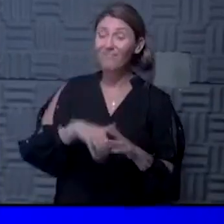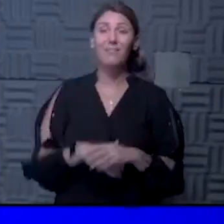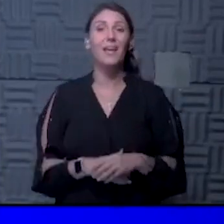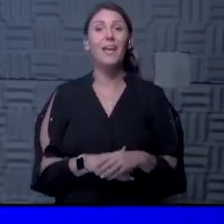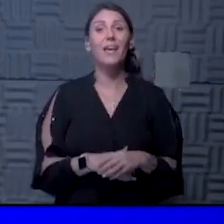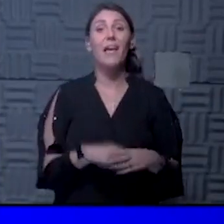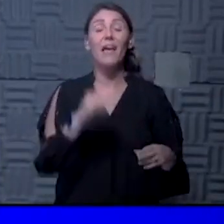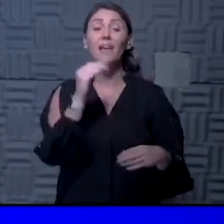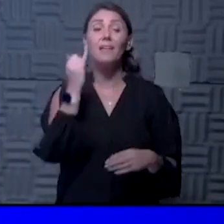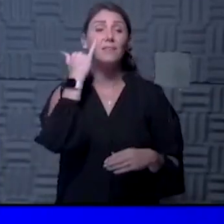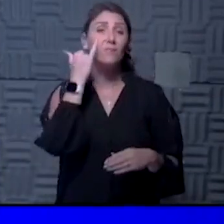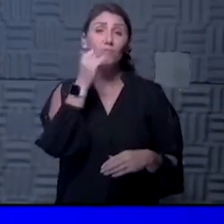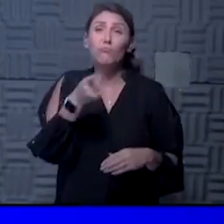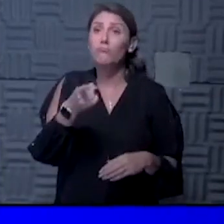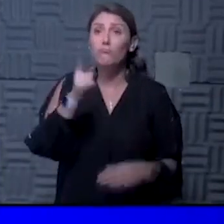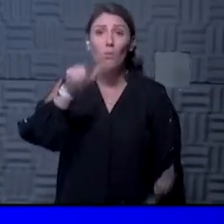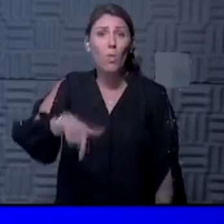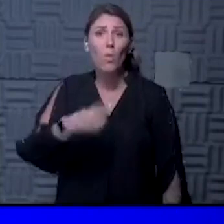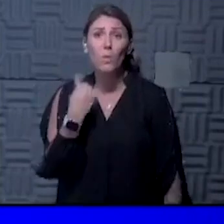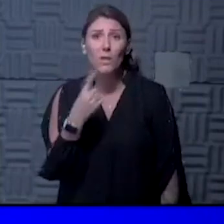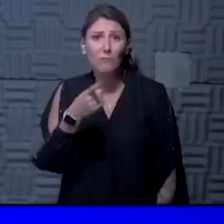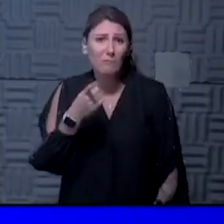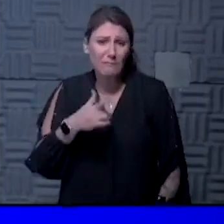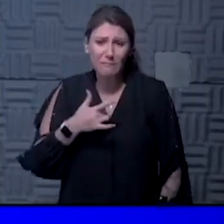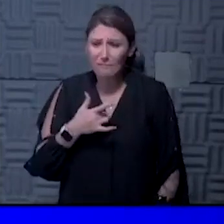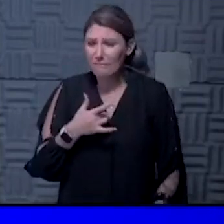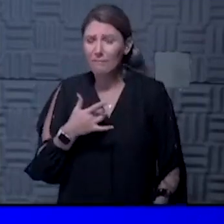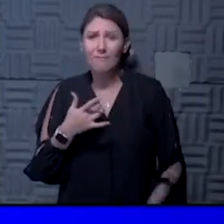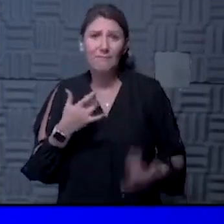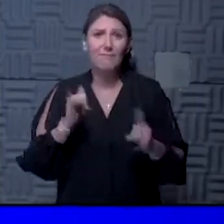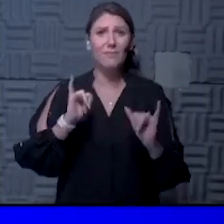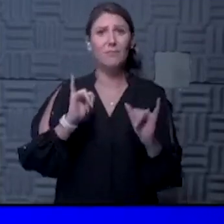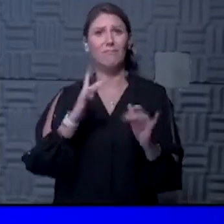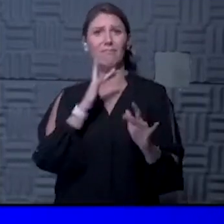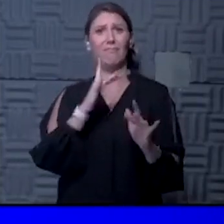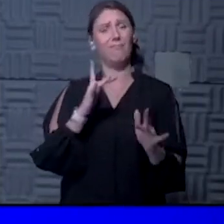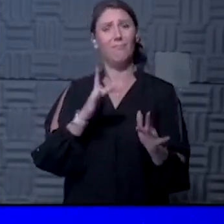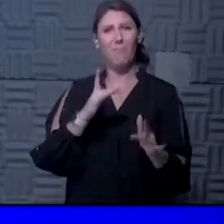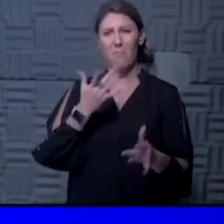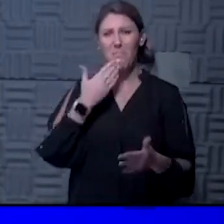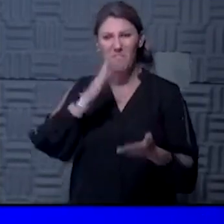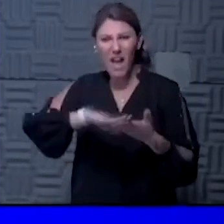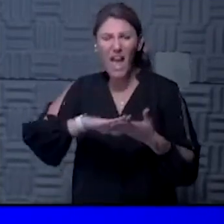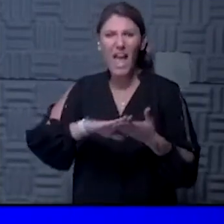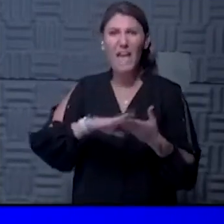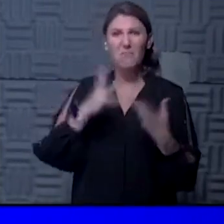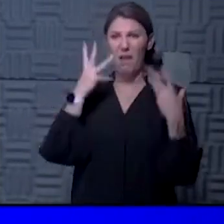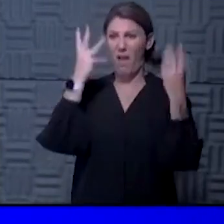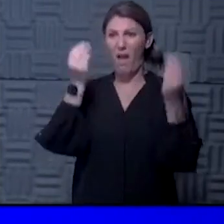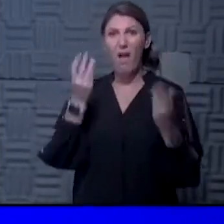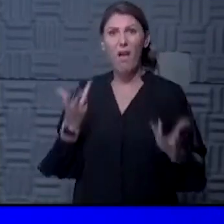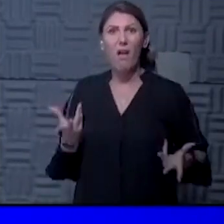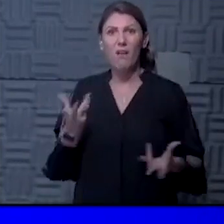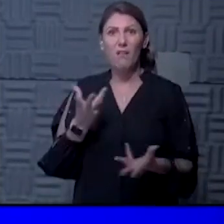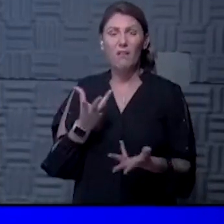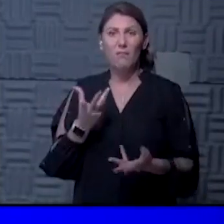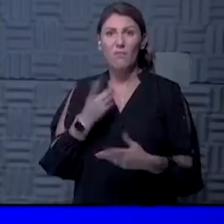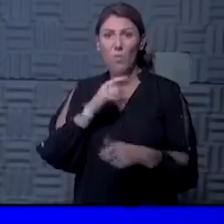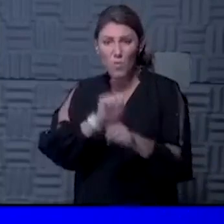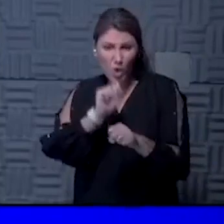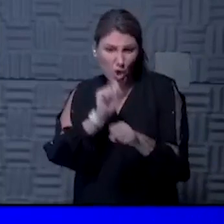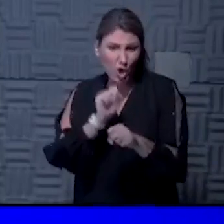only that, even if you are low risk, you can still feel bad and be sick and be out of work. And if that happens to a lot of people, again, whether it's a